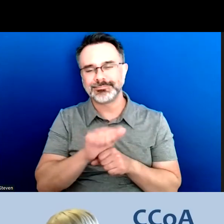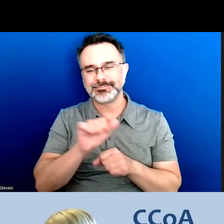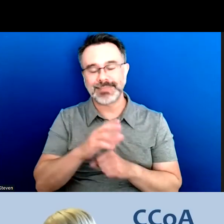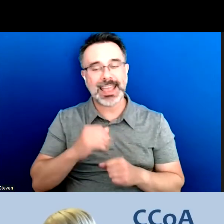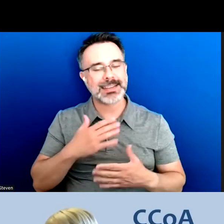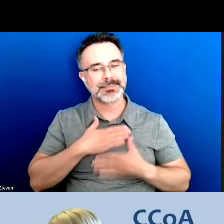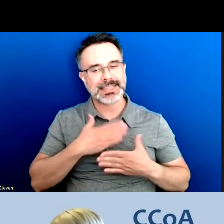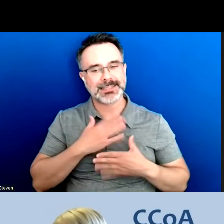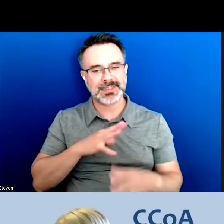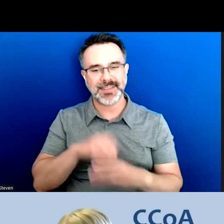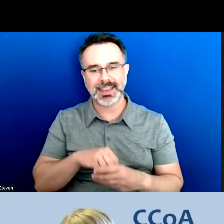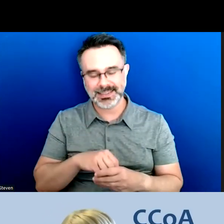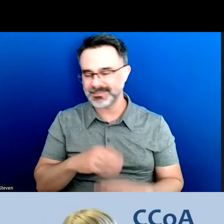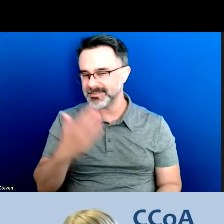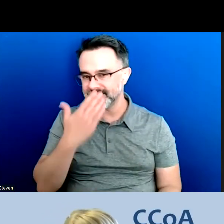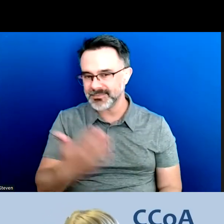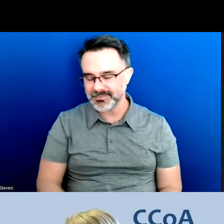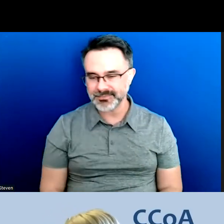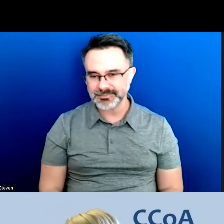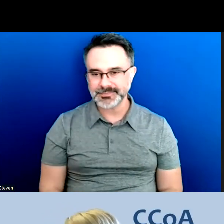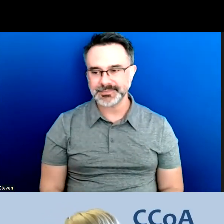be invited. Thank you.